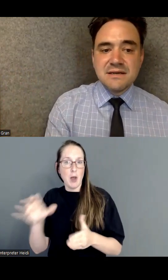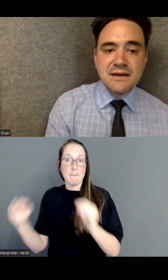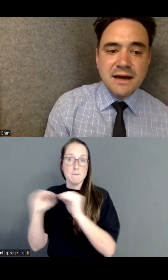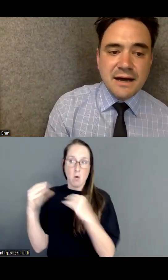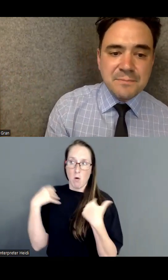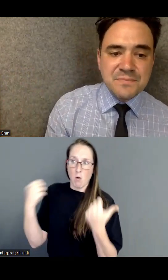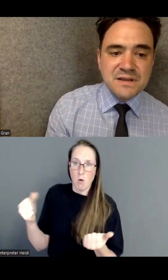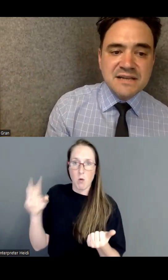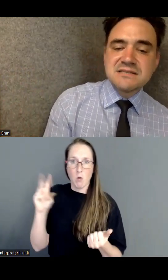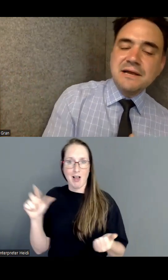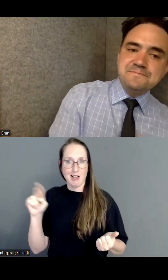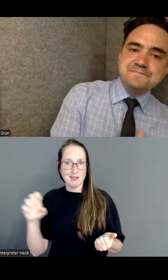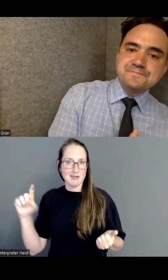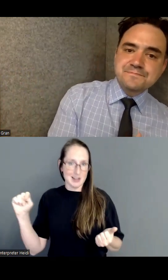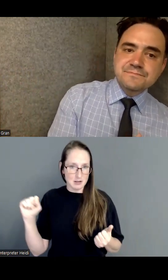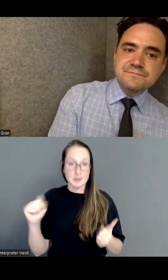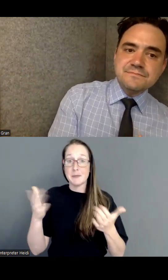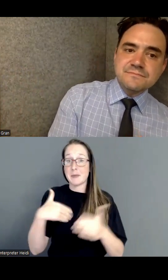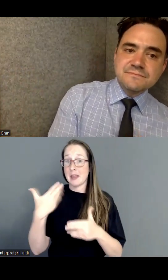wellness. Next slide.